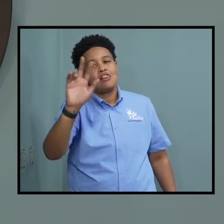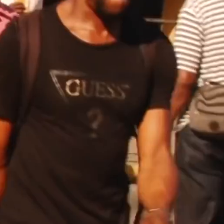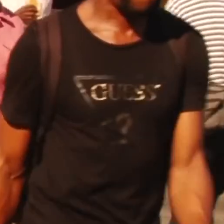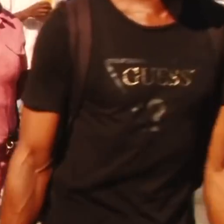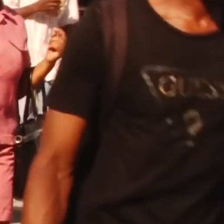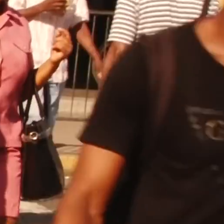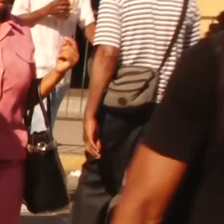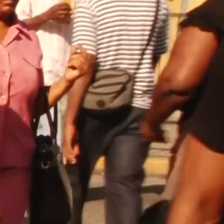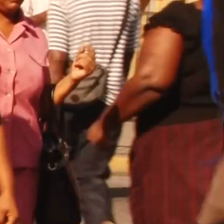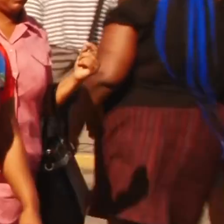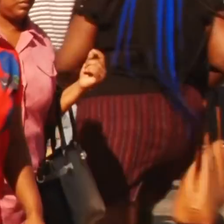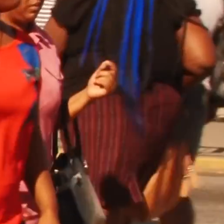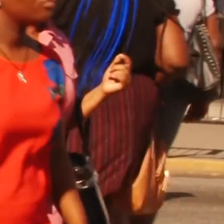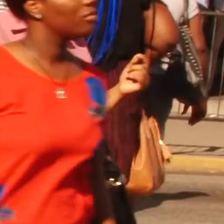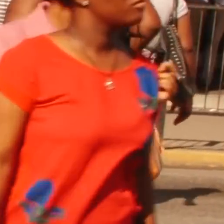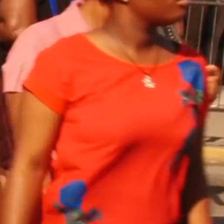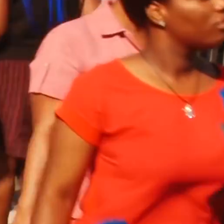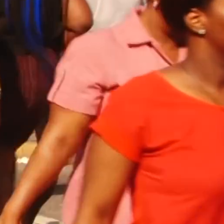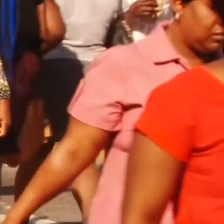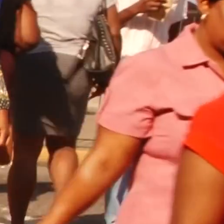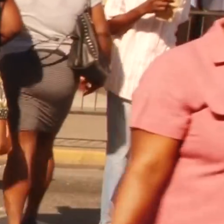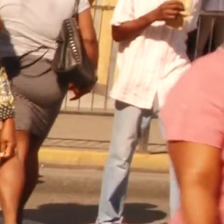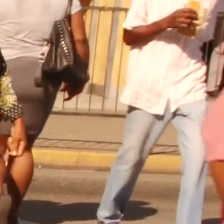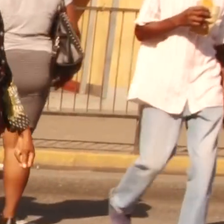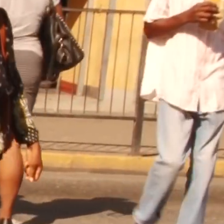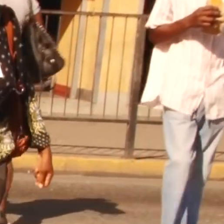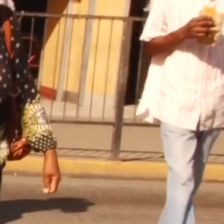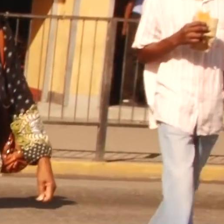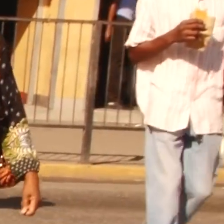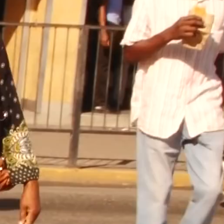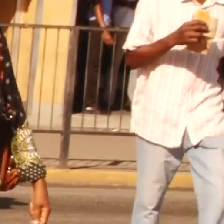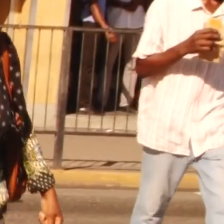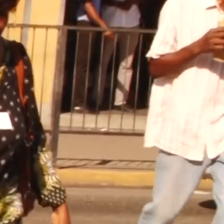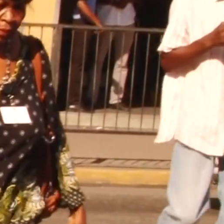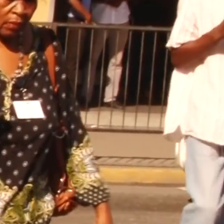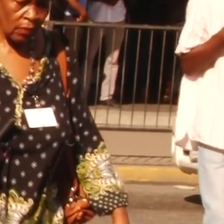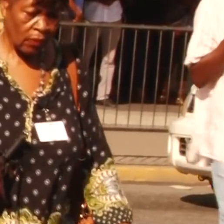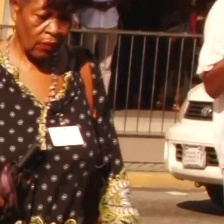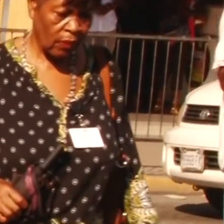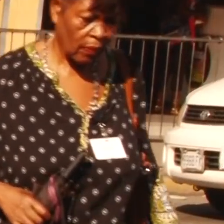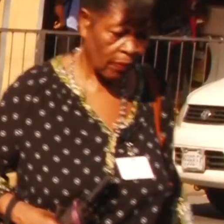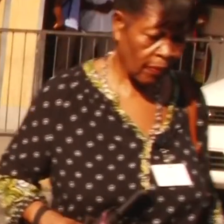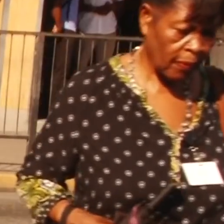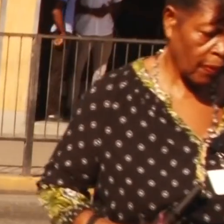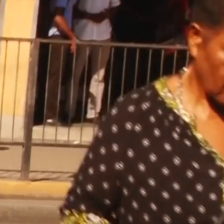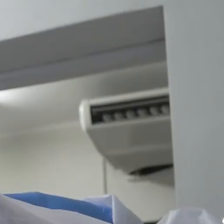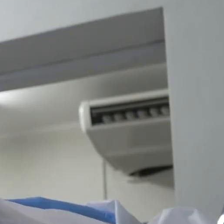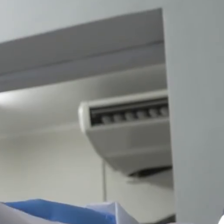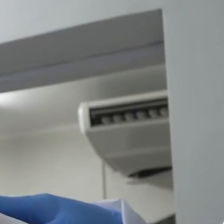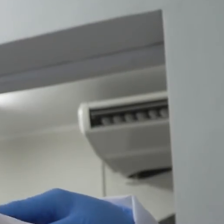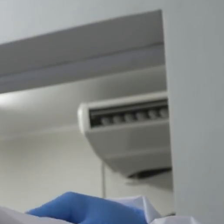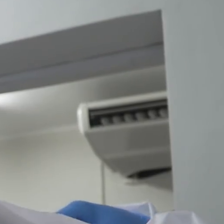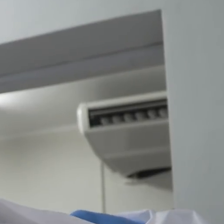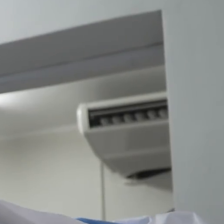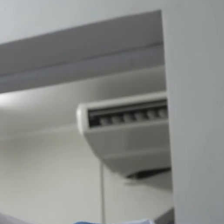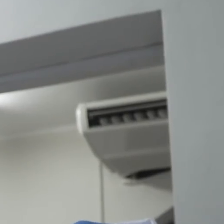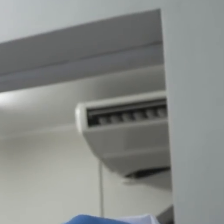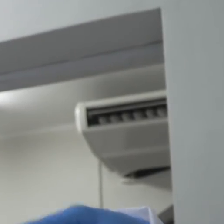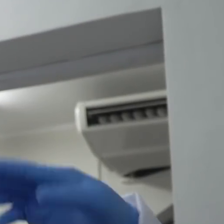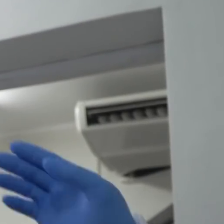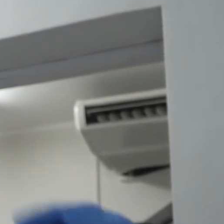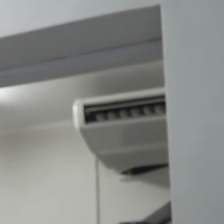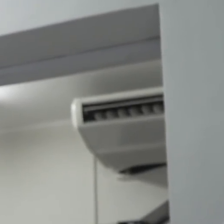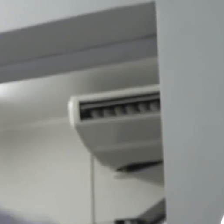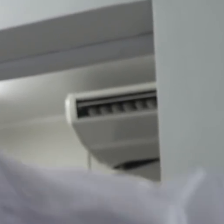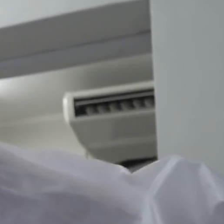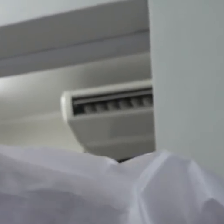888-663-5683. According to Dr. Tufton, seniors may ask a friend, relative, or caregiver to assist them in